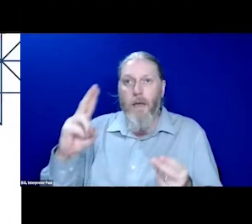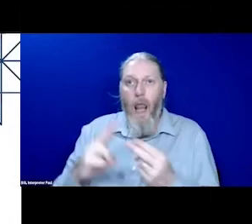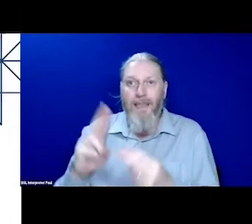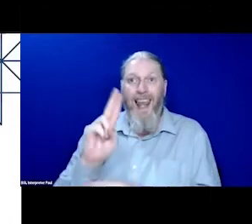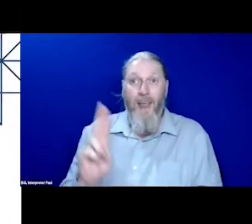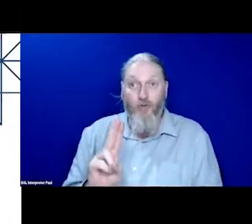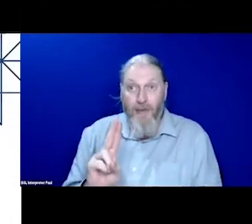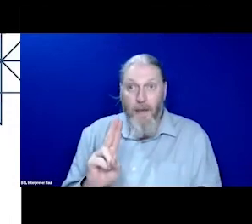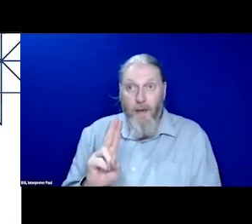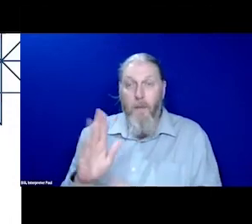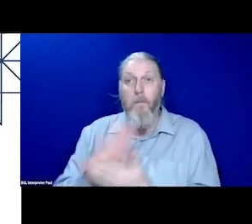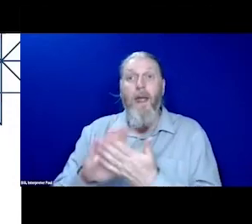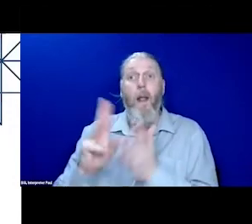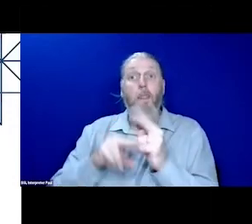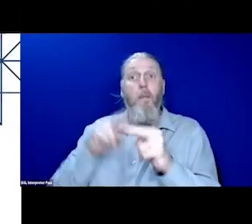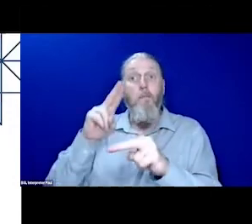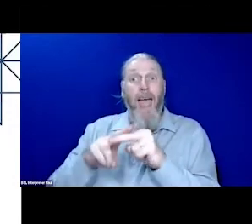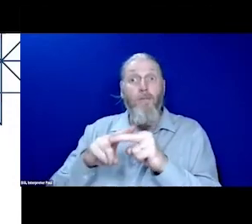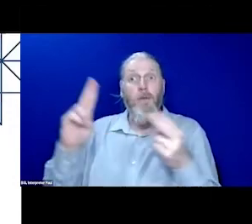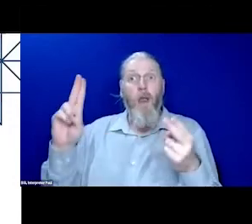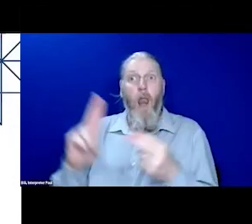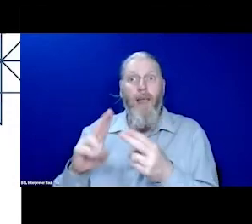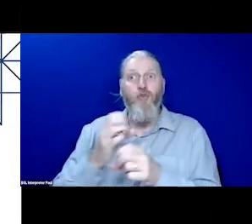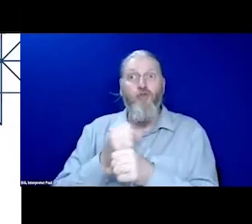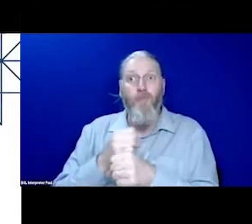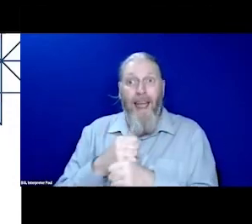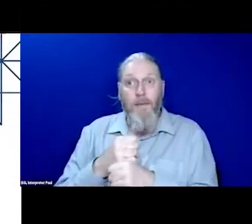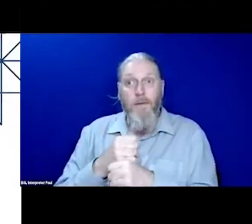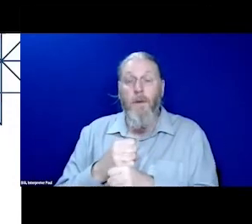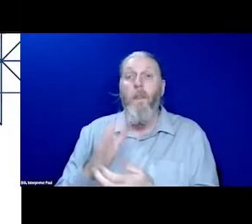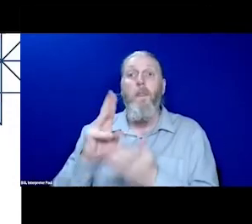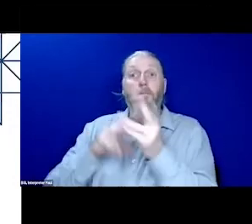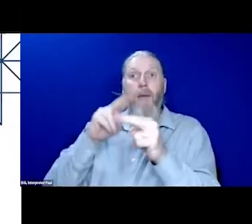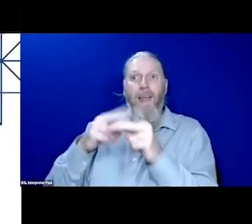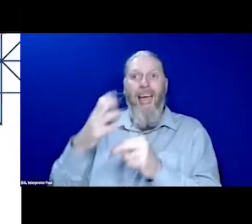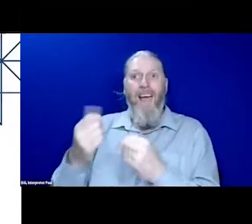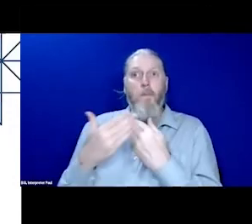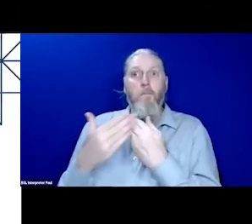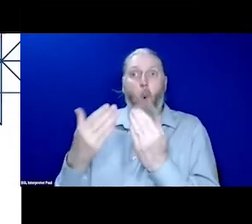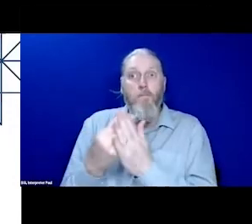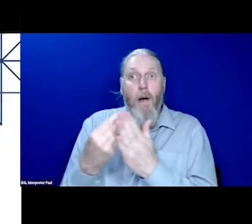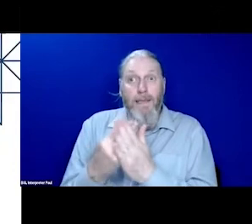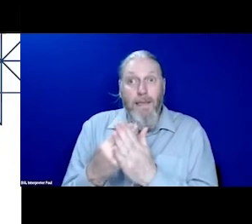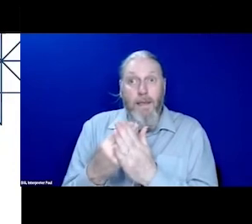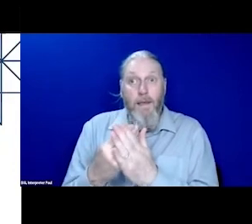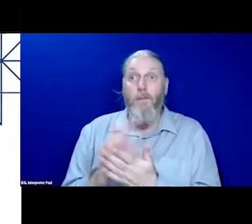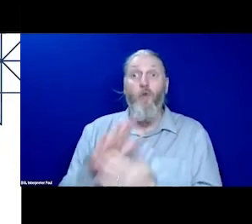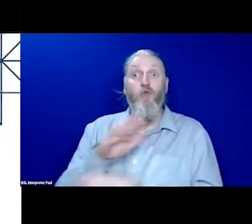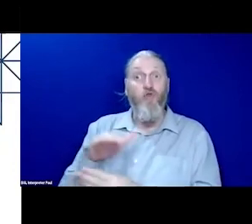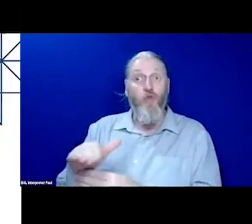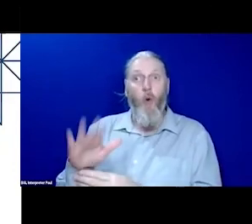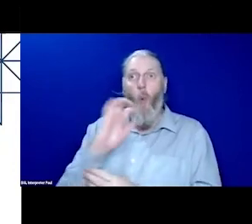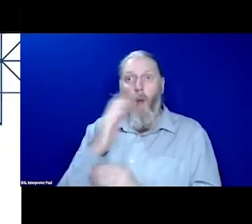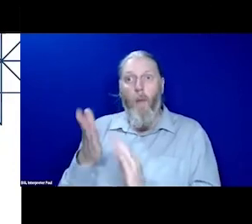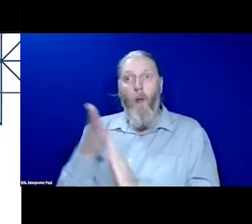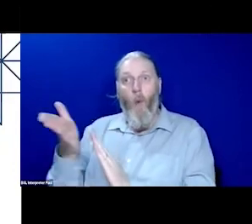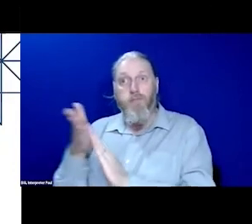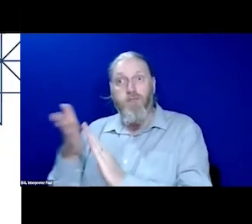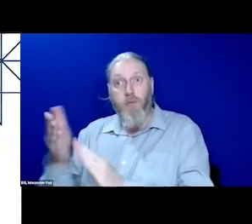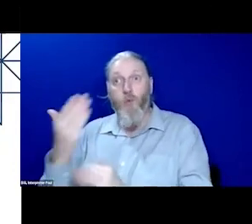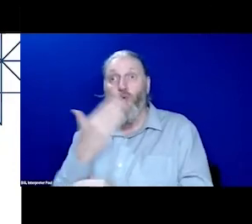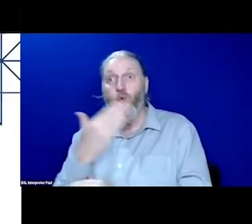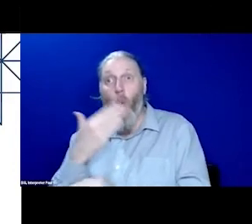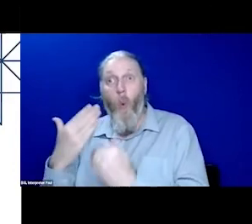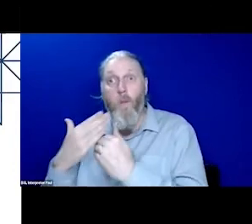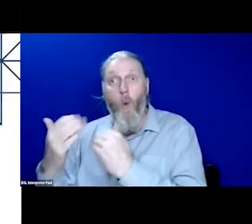are less stressed and money is less tight. Children are less likely to miss school, and their physical and mental